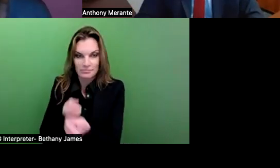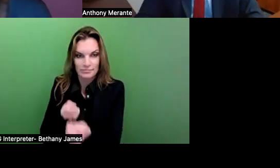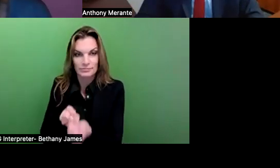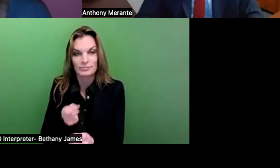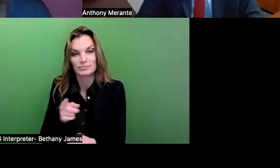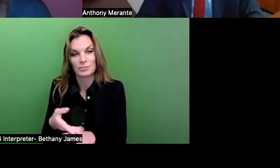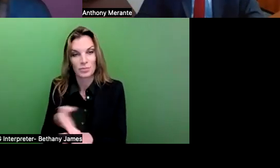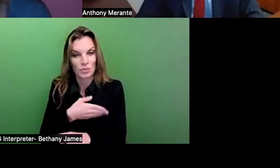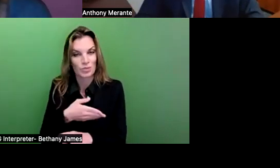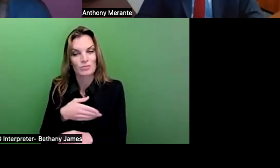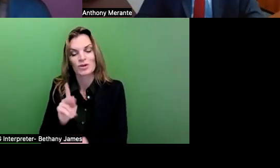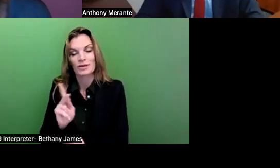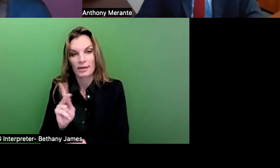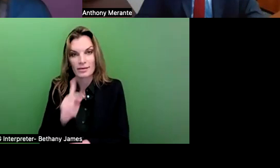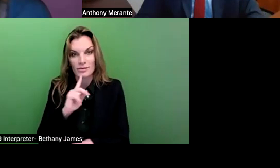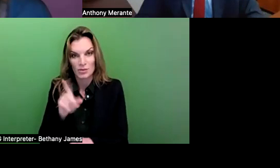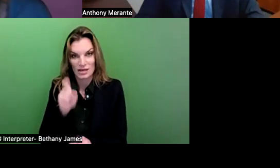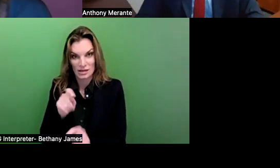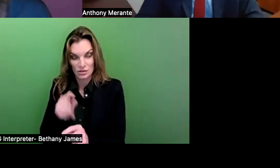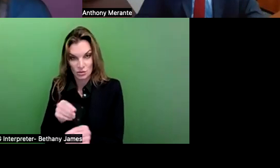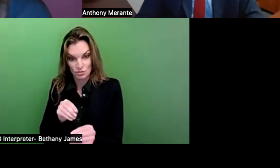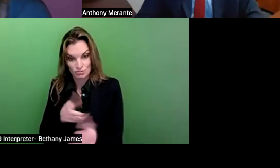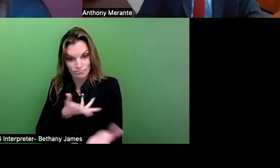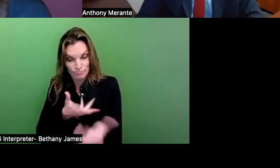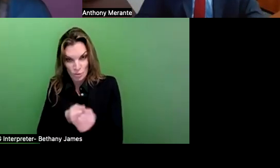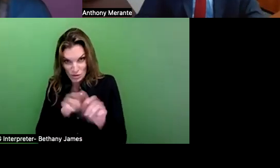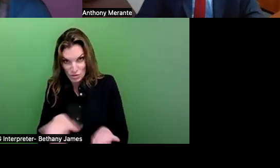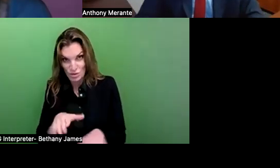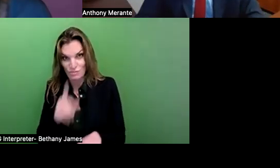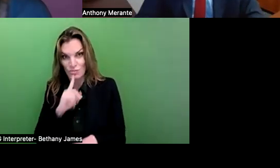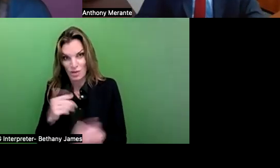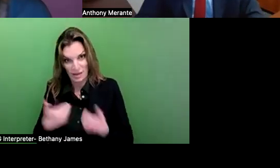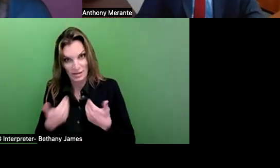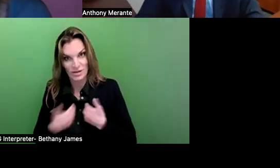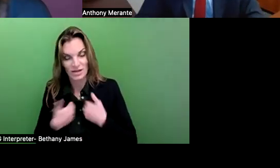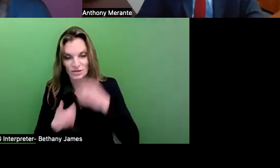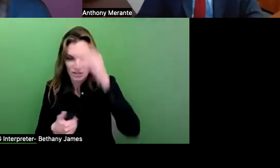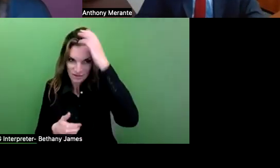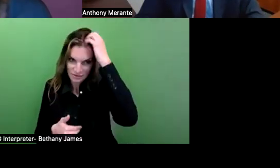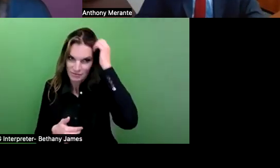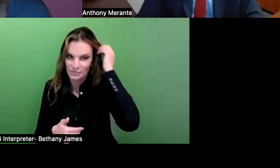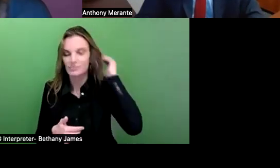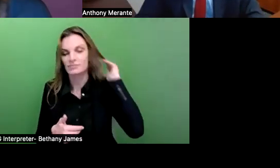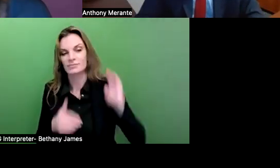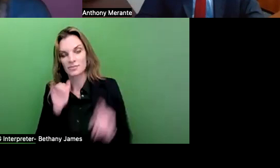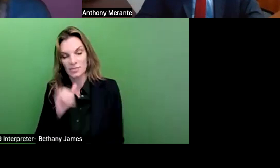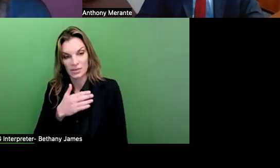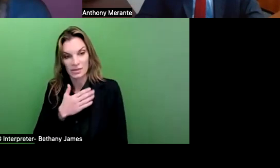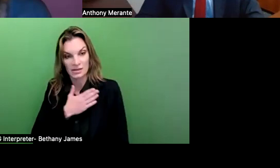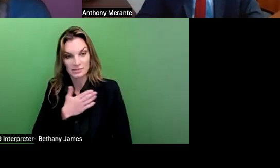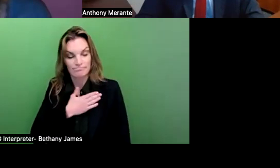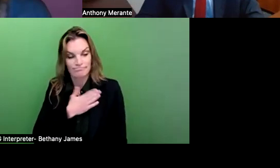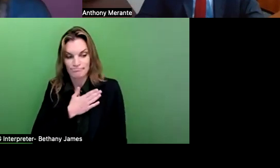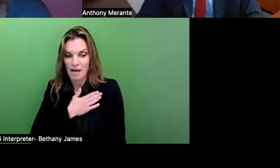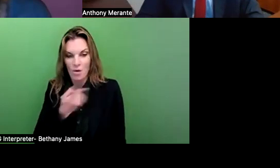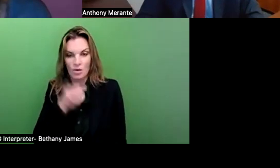pre-K. We need to get to these children at the early ages. Now, is that a fun? That's my choir that I preach to all the